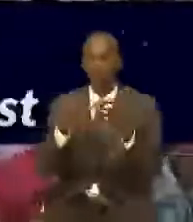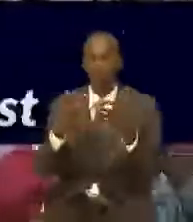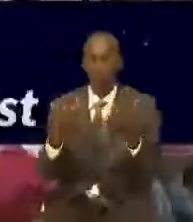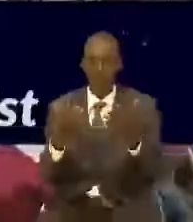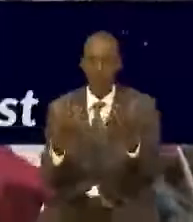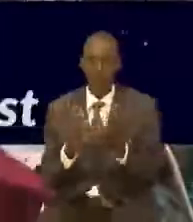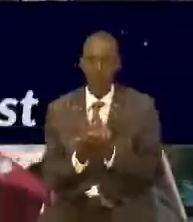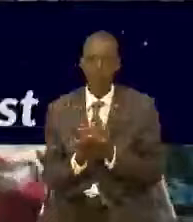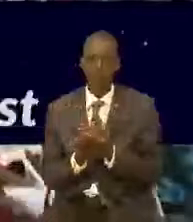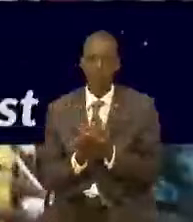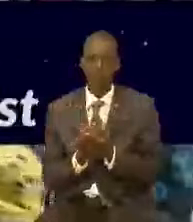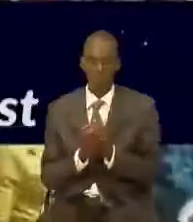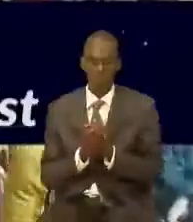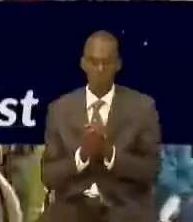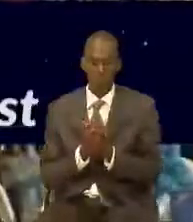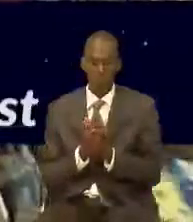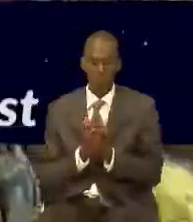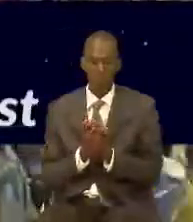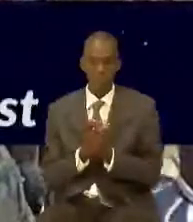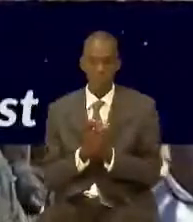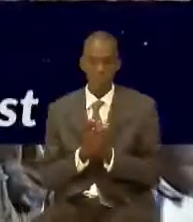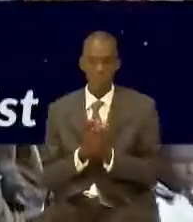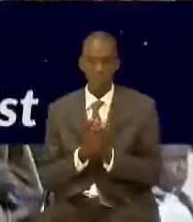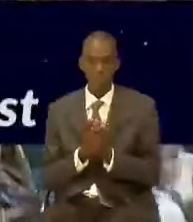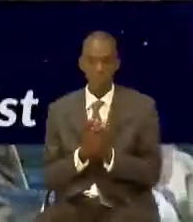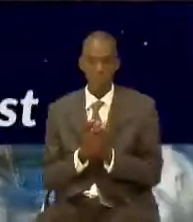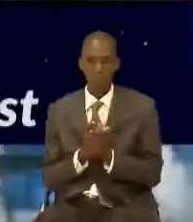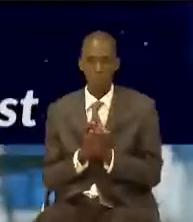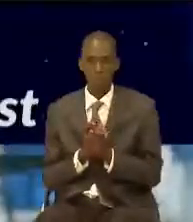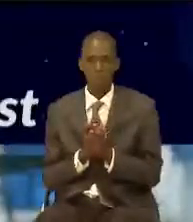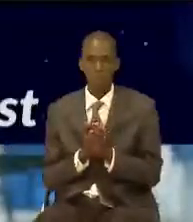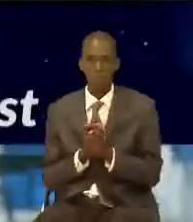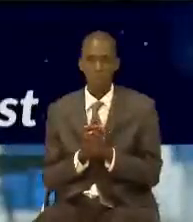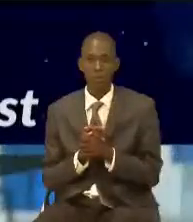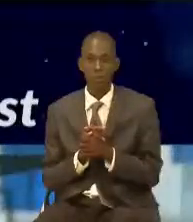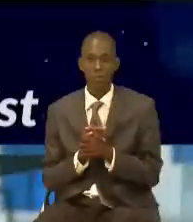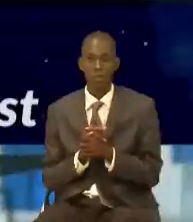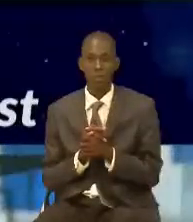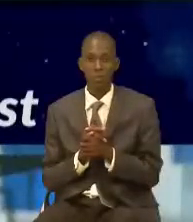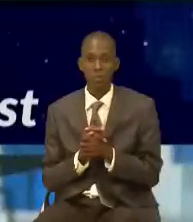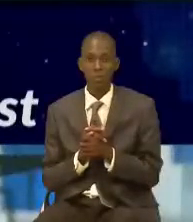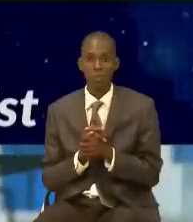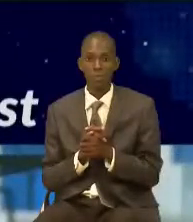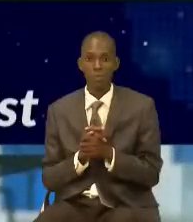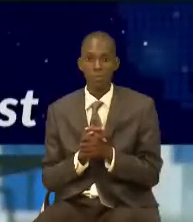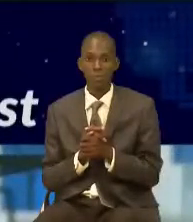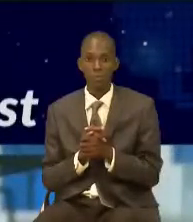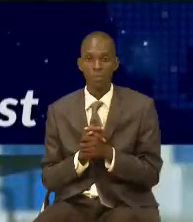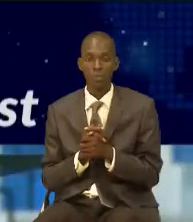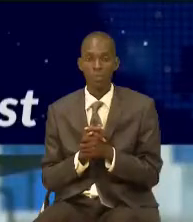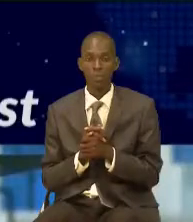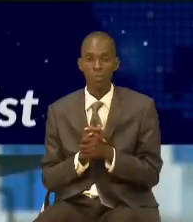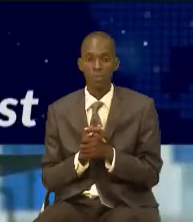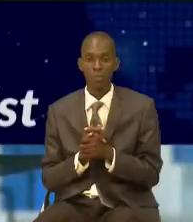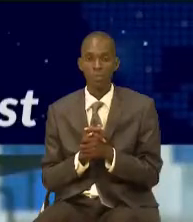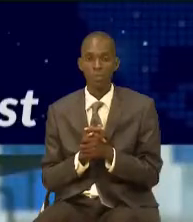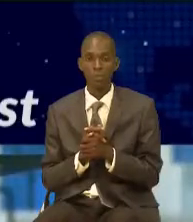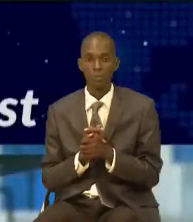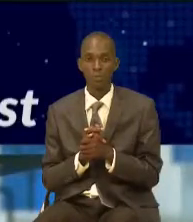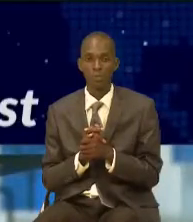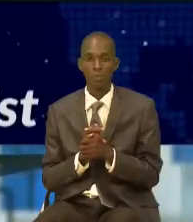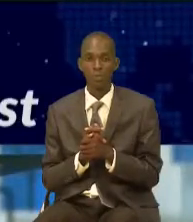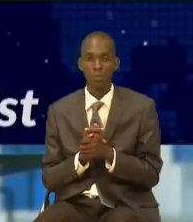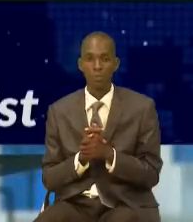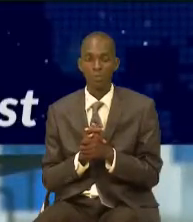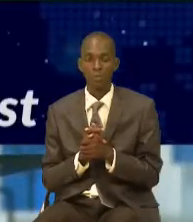Counselors, let's round up quickly, hand over the slips to the supervisors and check up other sectors that may still be having